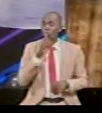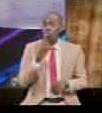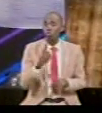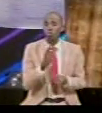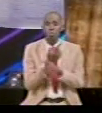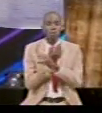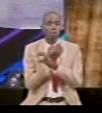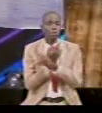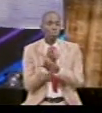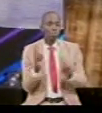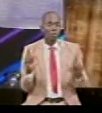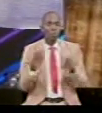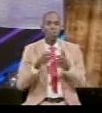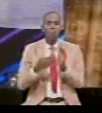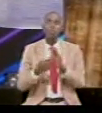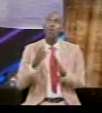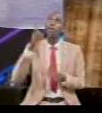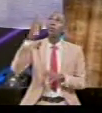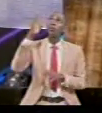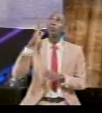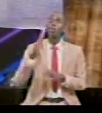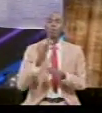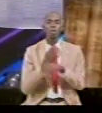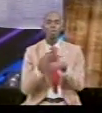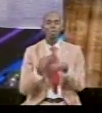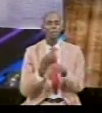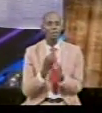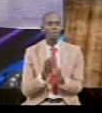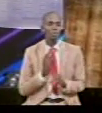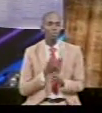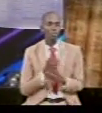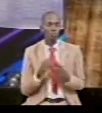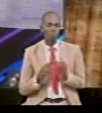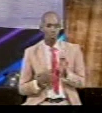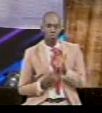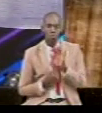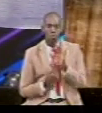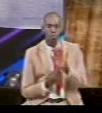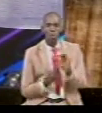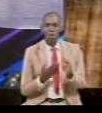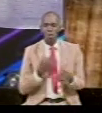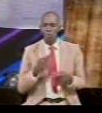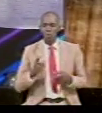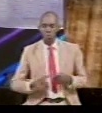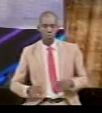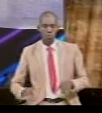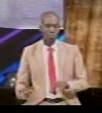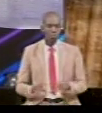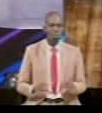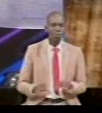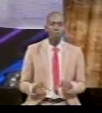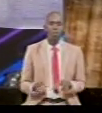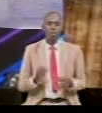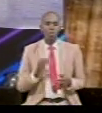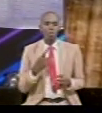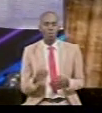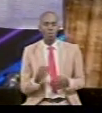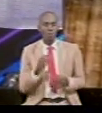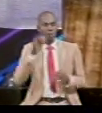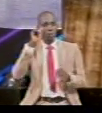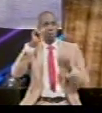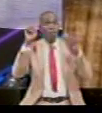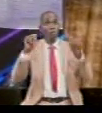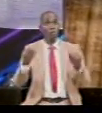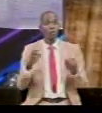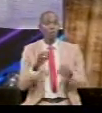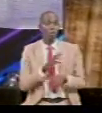created us. He created us to express and to exhibit the image of Christ, conformity